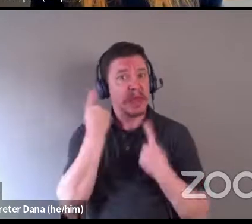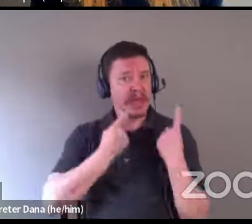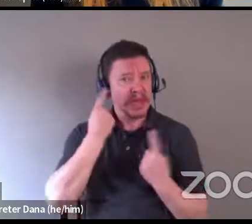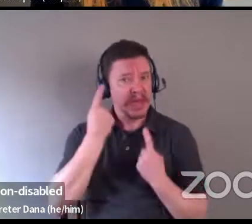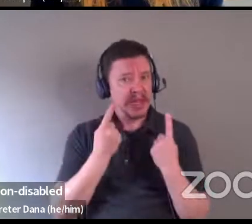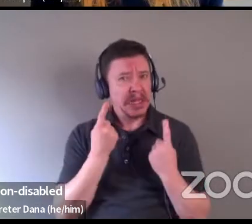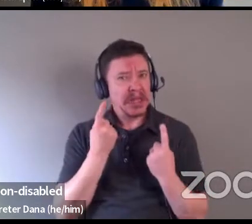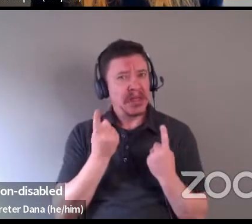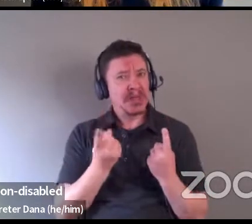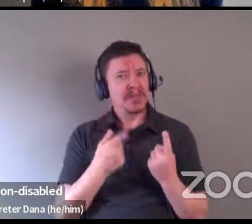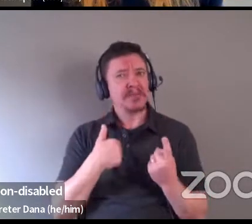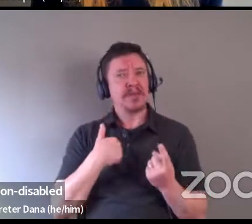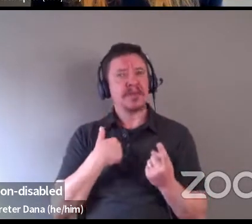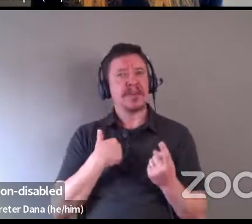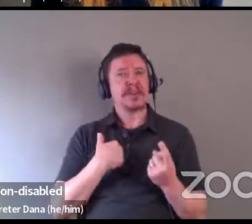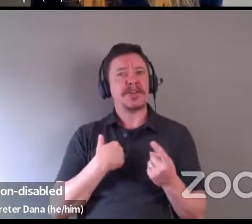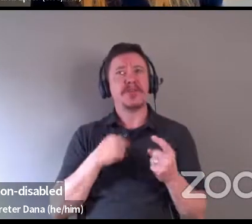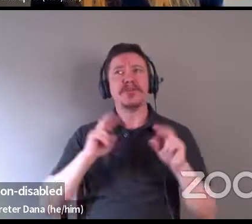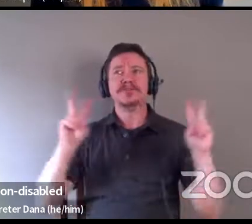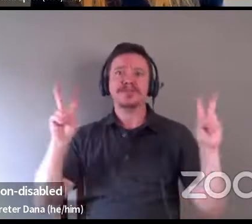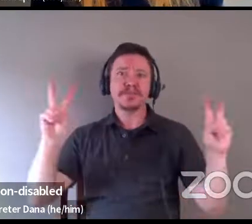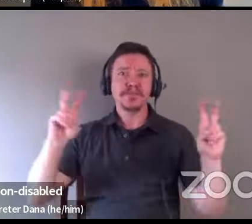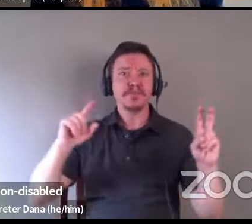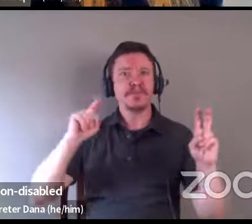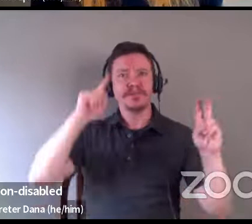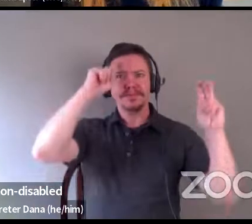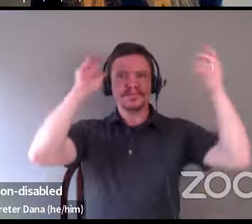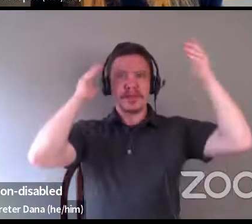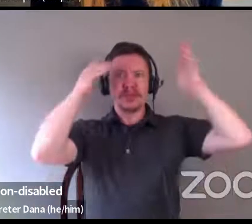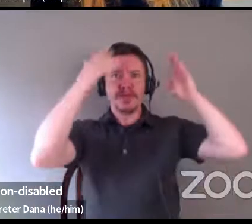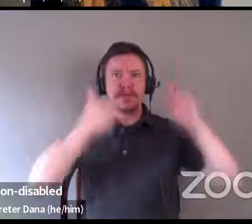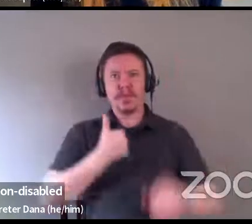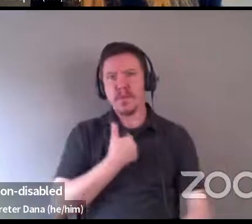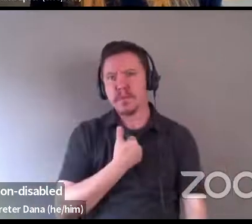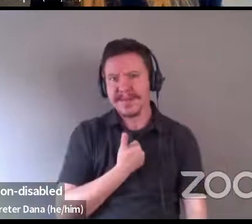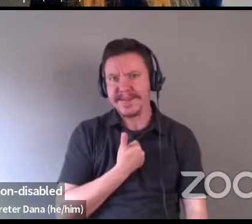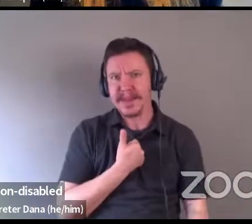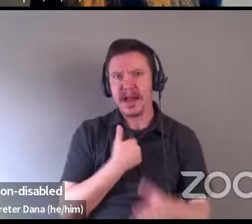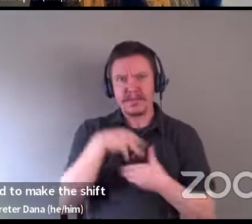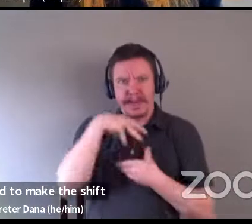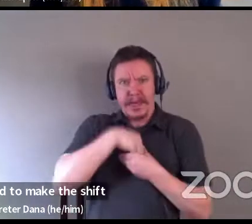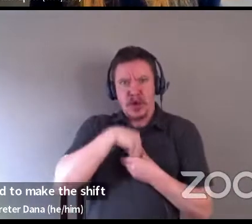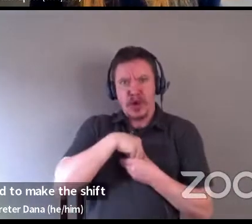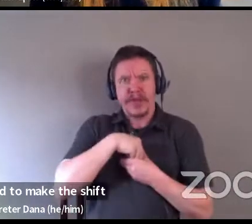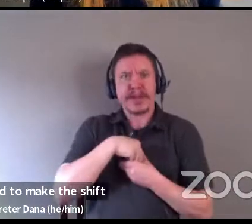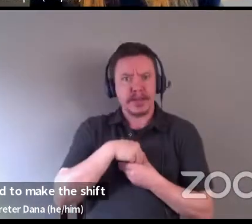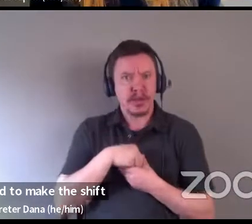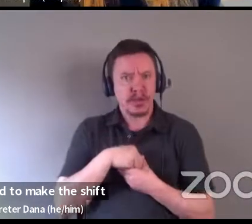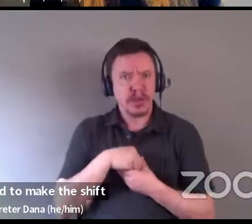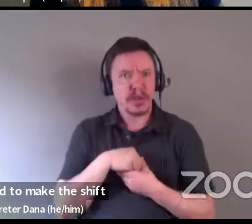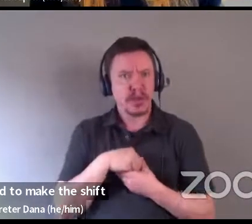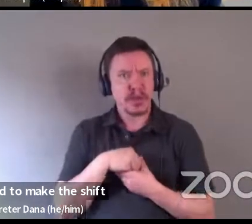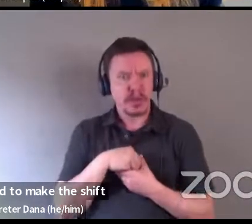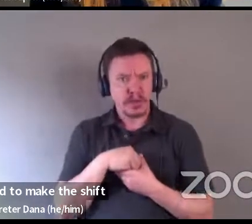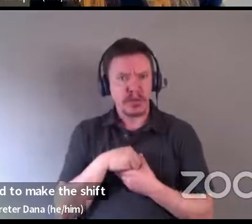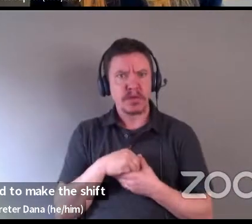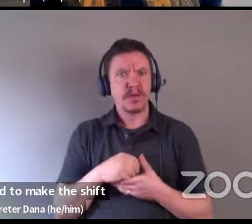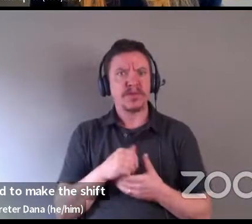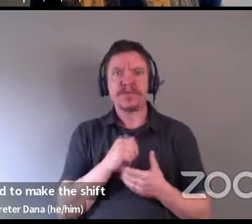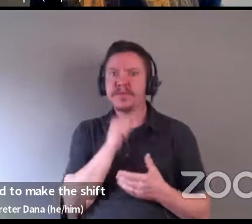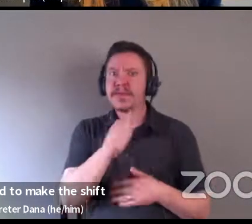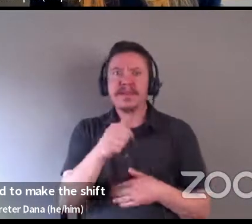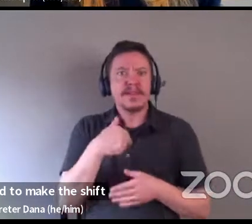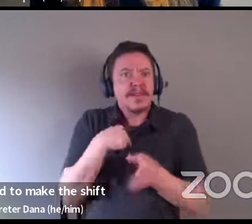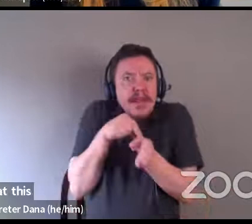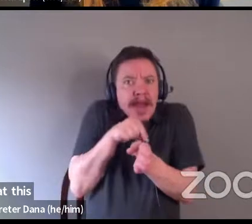sort of had to make the shift for myself internally that this is not a niche